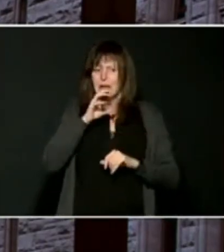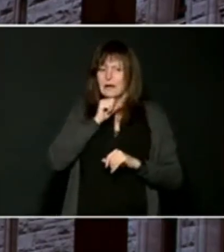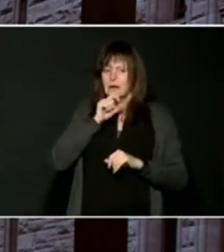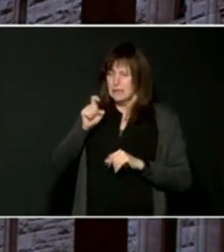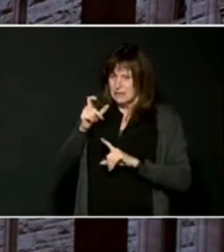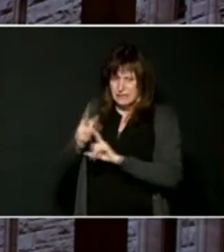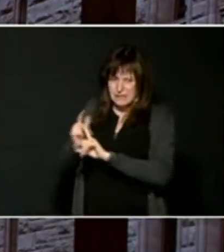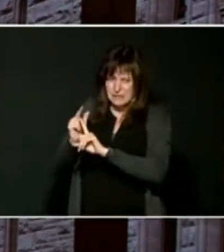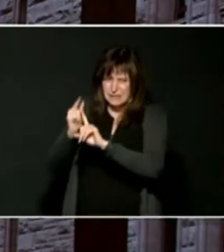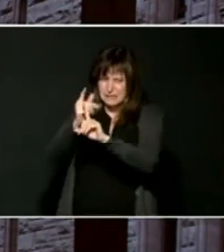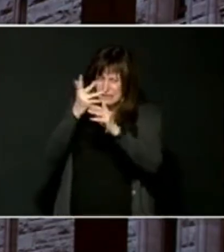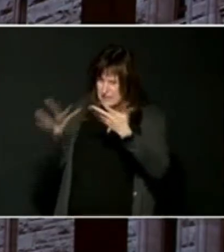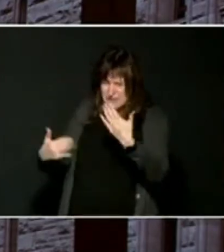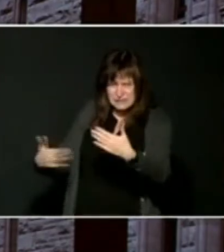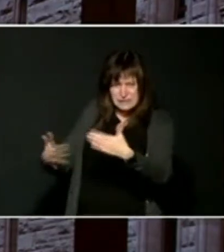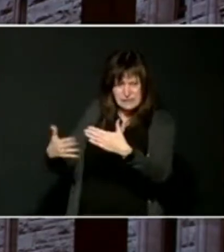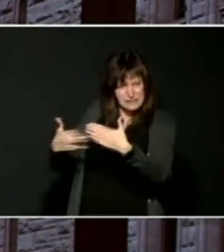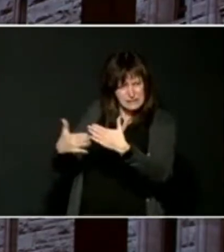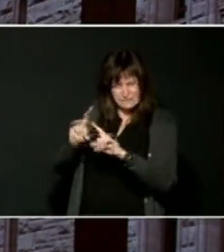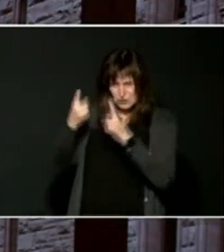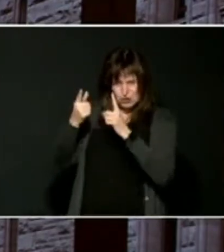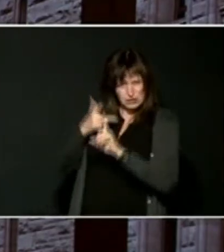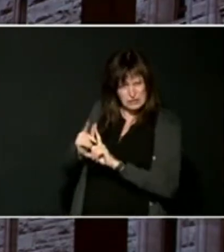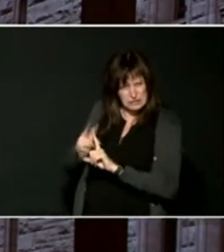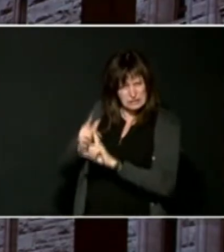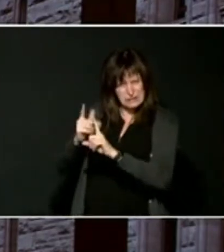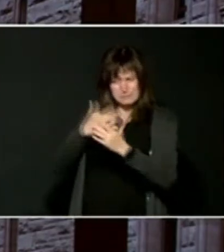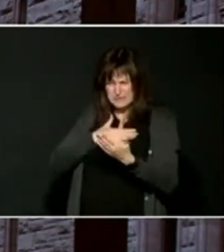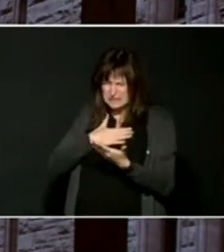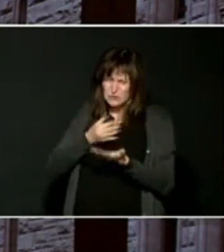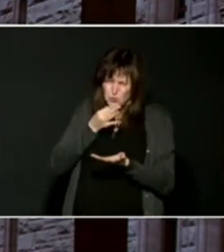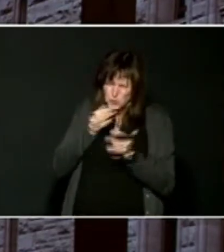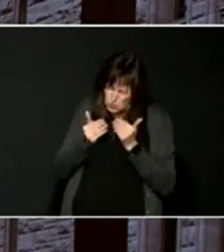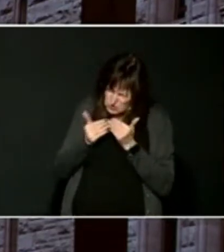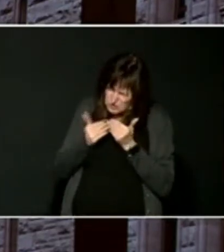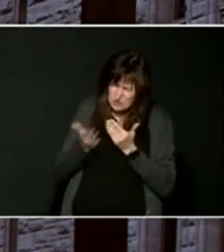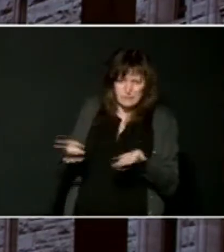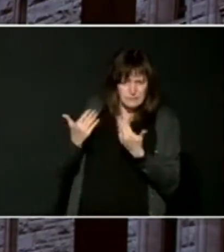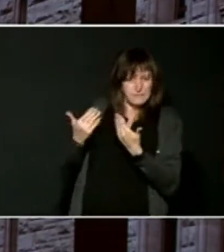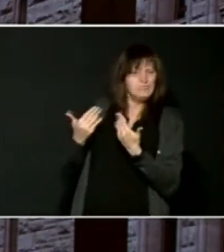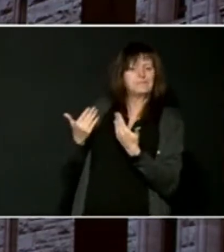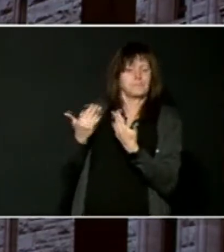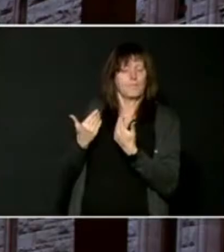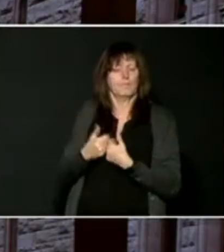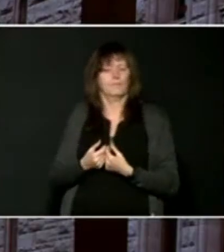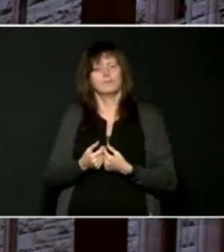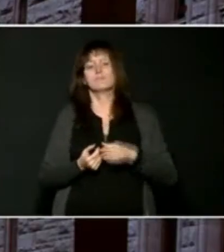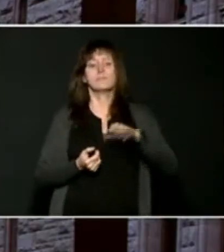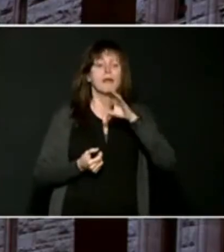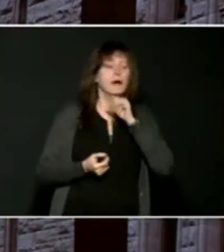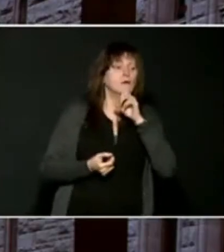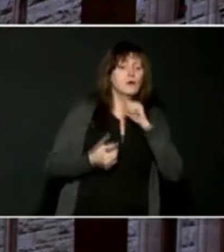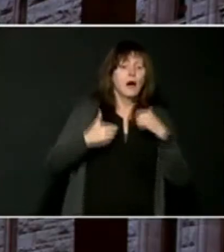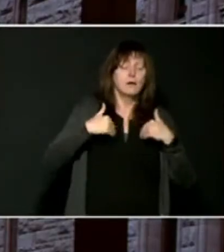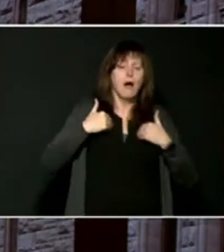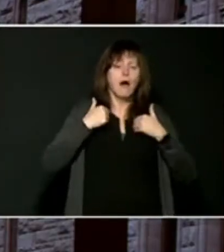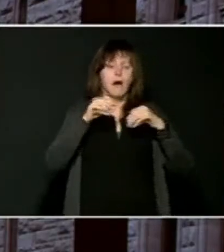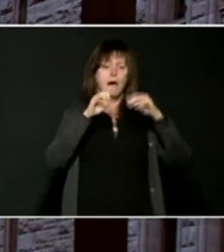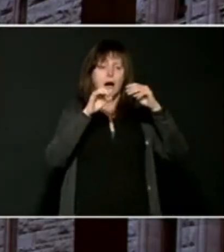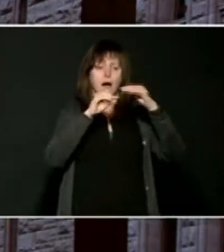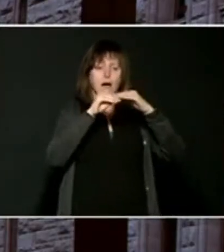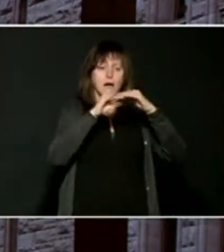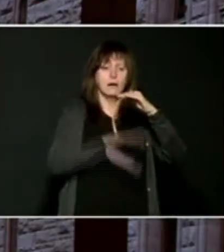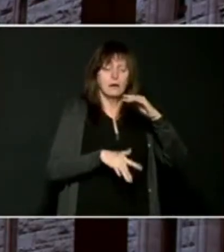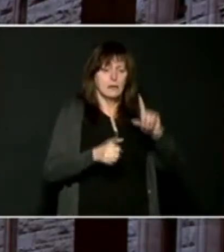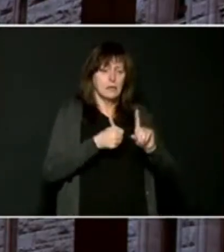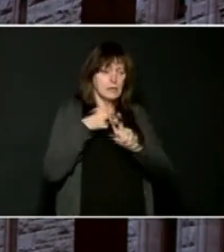get their vaccination undertaken. And now moving down with different age groups and successfully impacting that as we